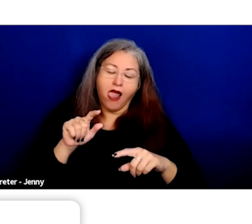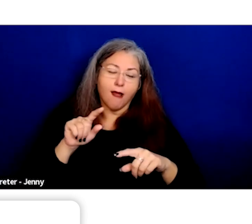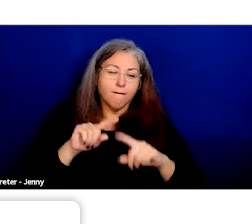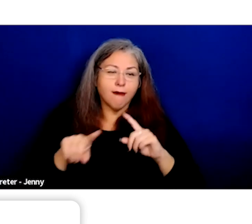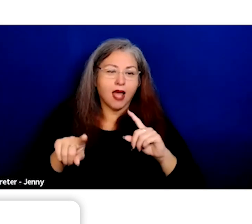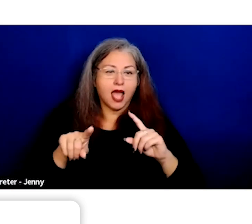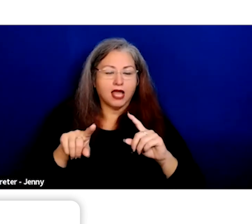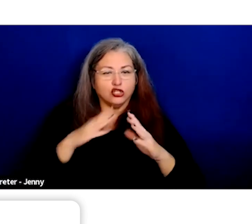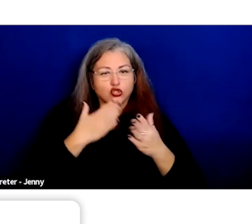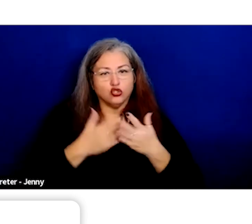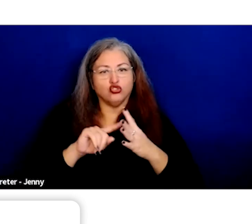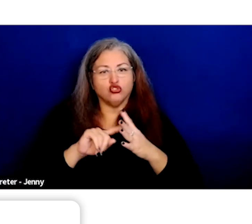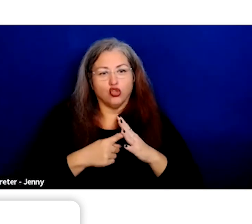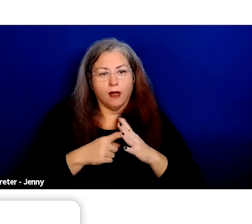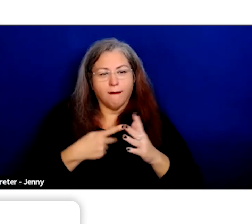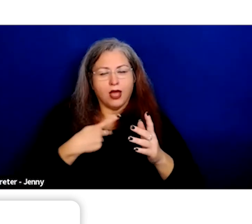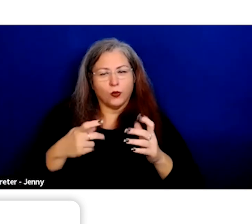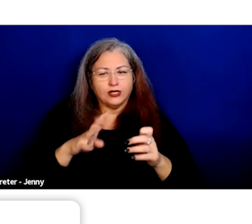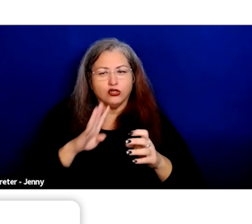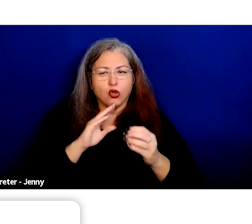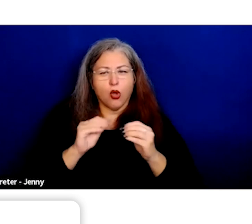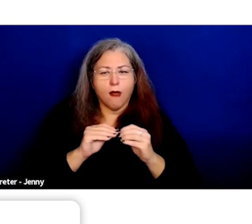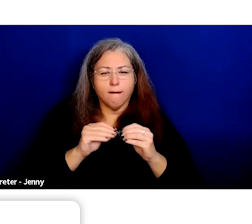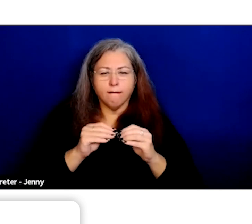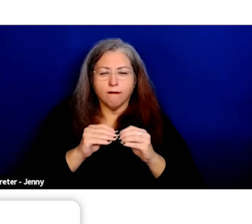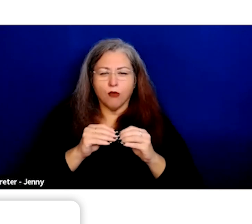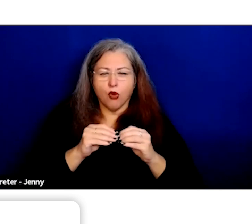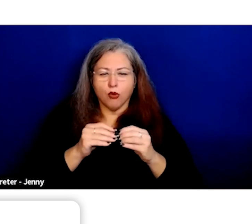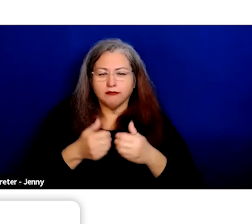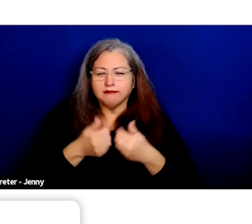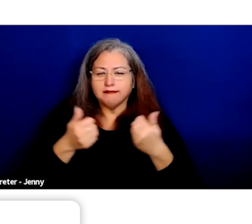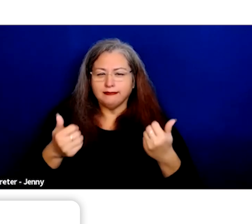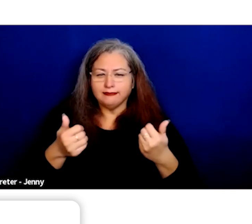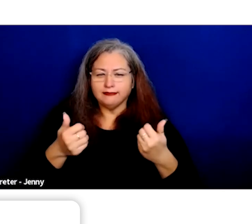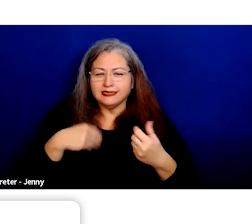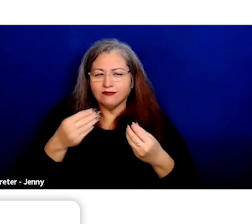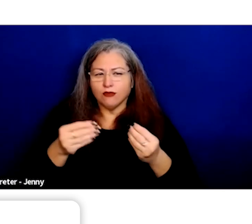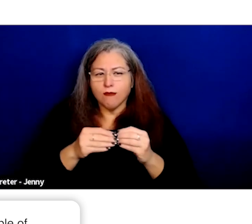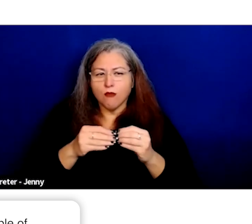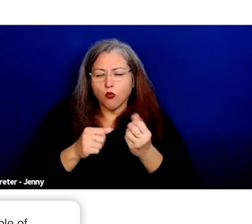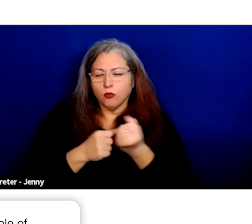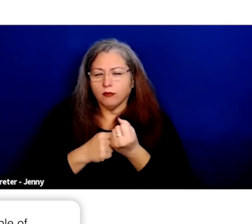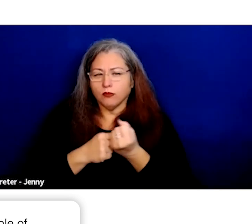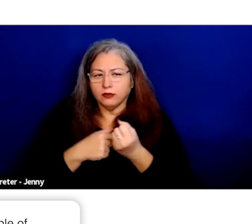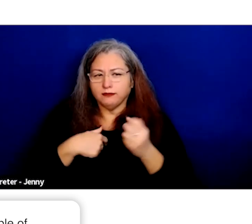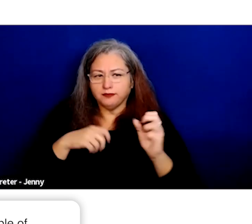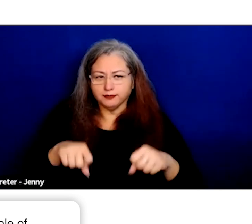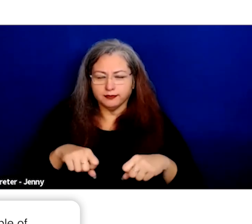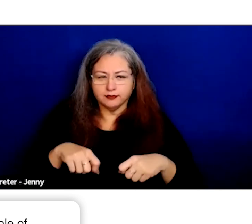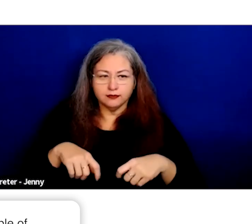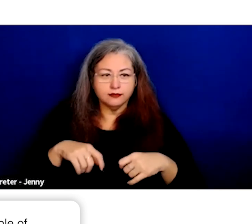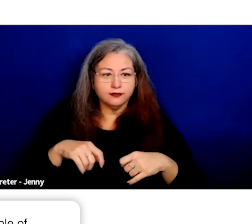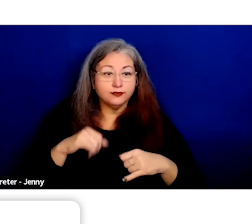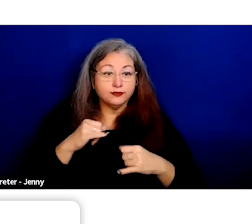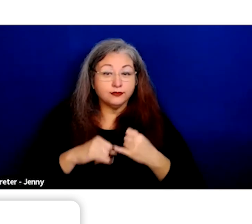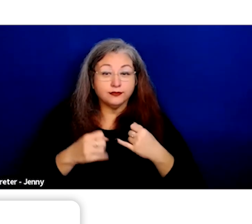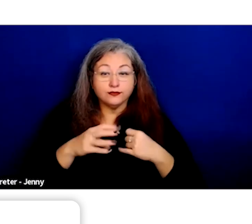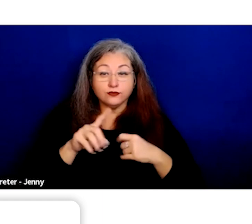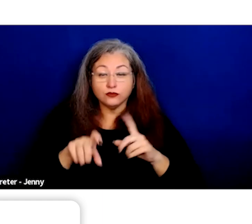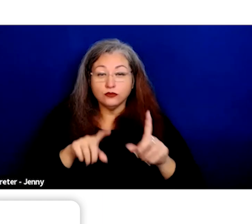start. And I would definitely love to talk to you offline if you need additional support in that way. Sophie, last couple of